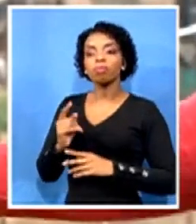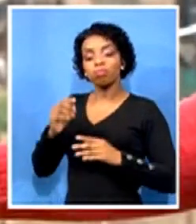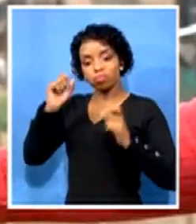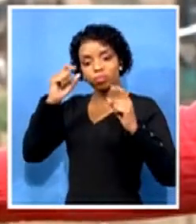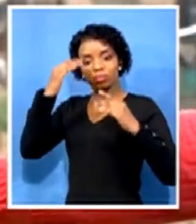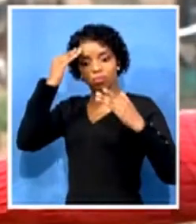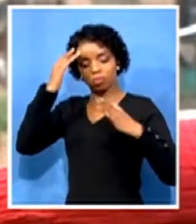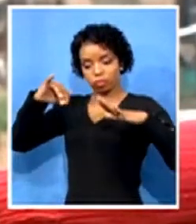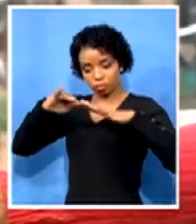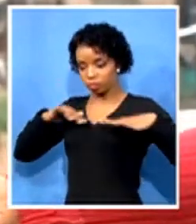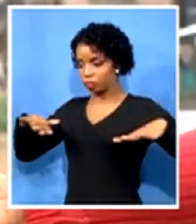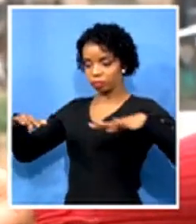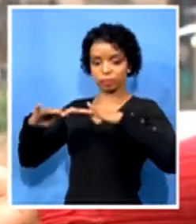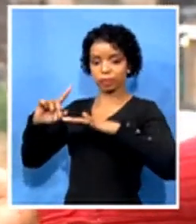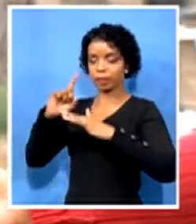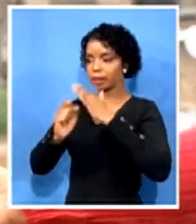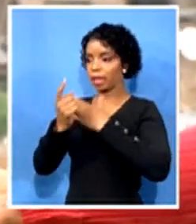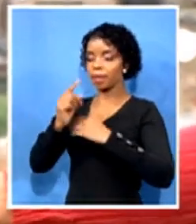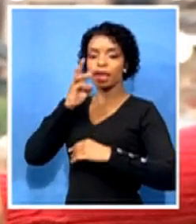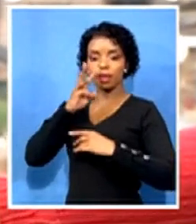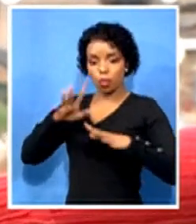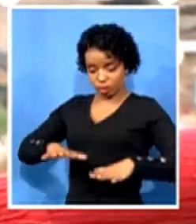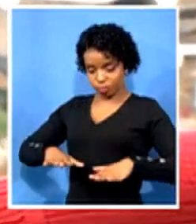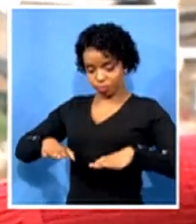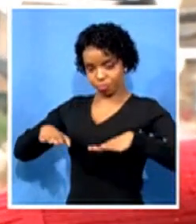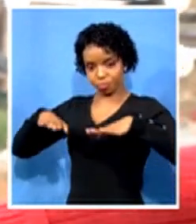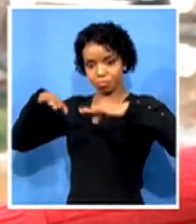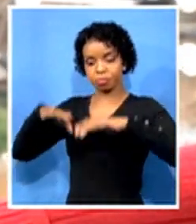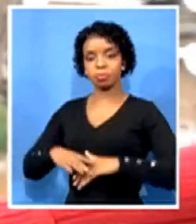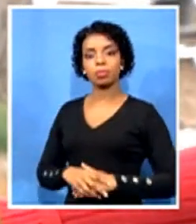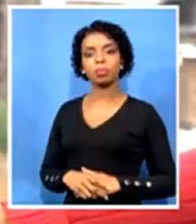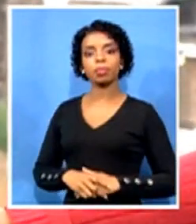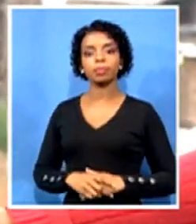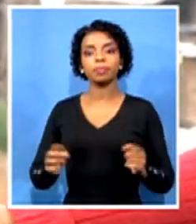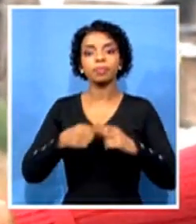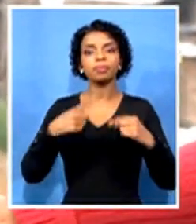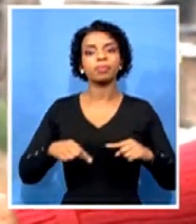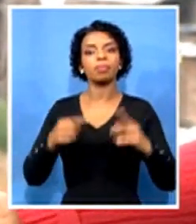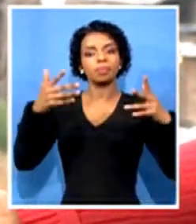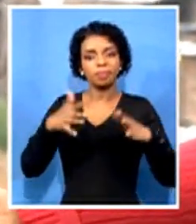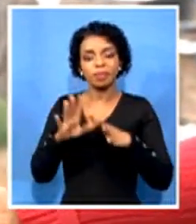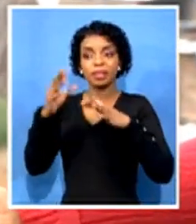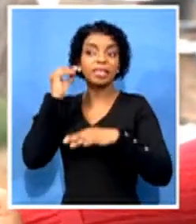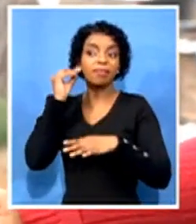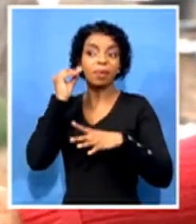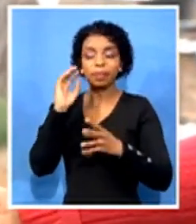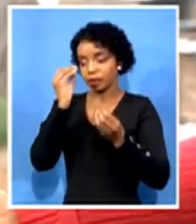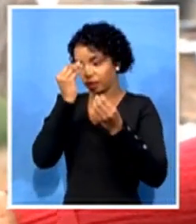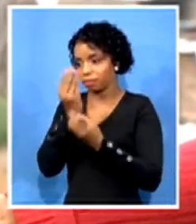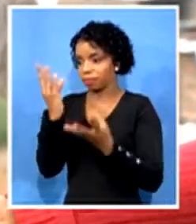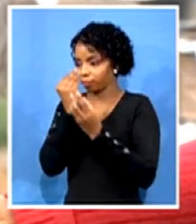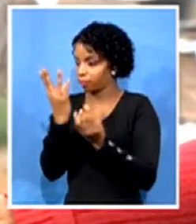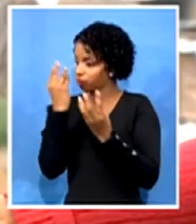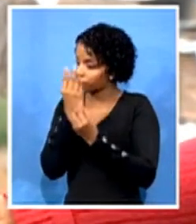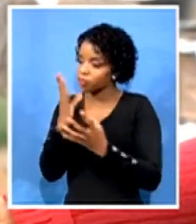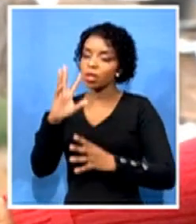levels? We have been giving them information about the rising water levels and how dangerous it is. But